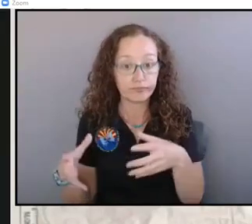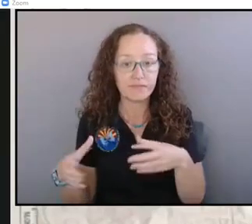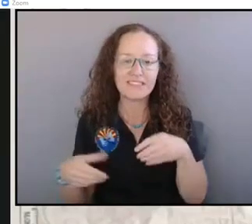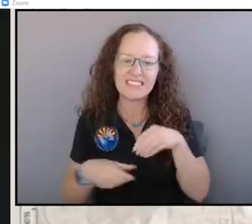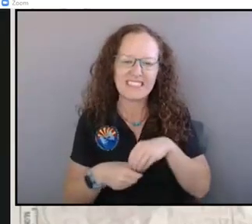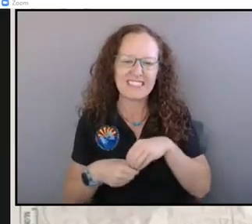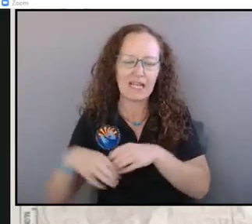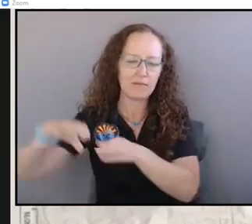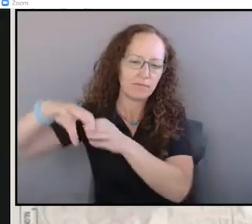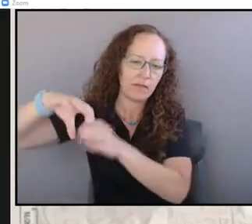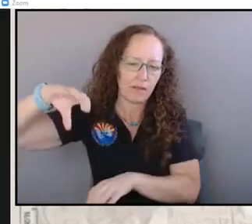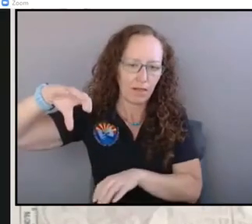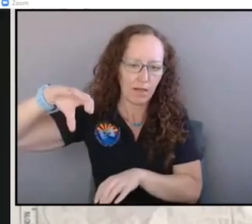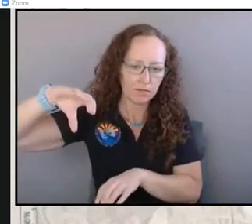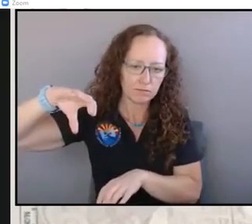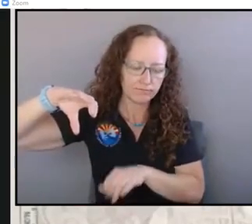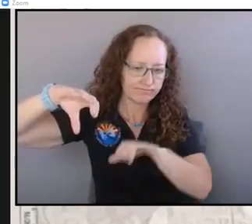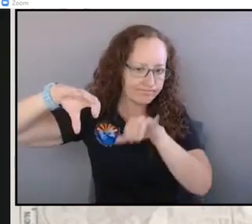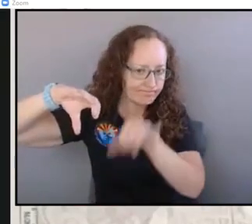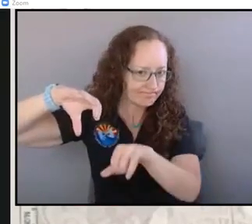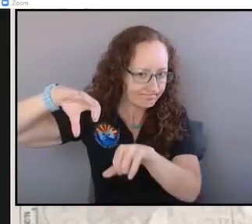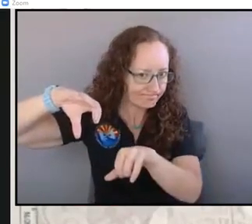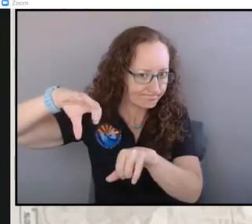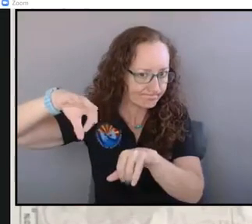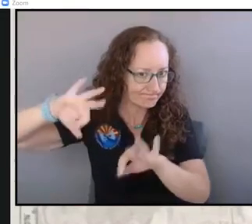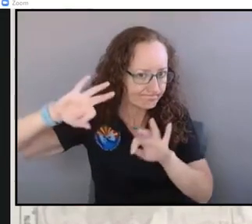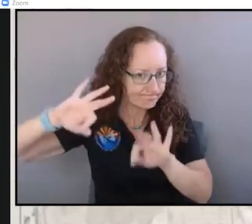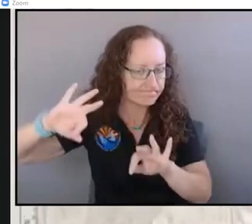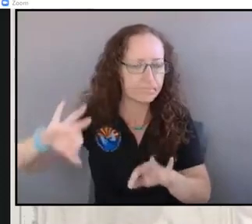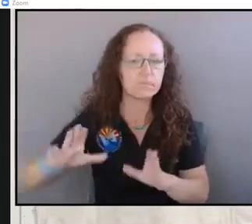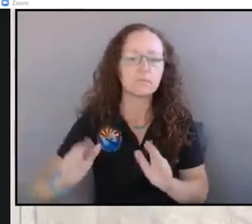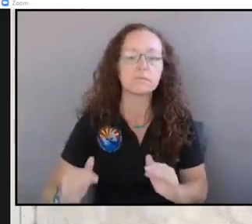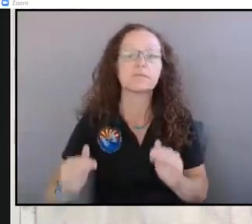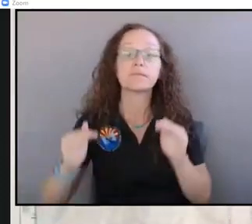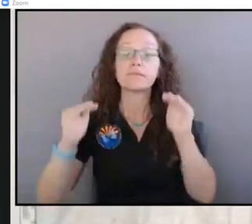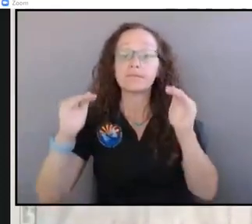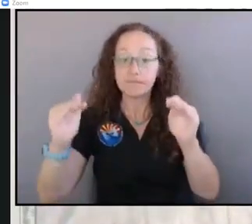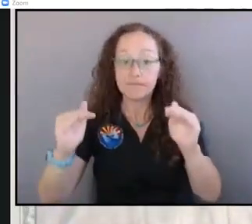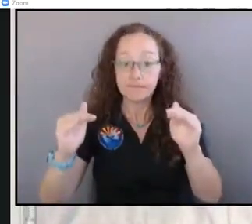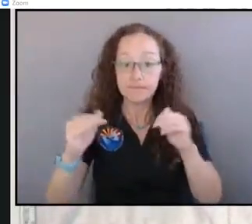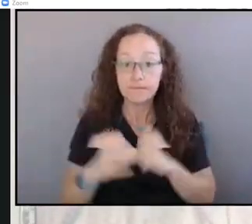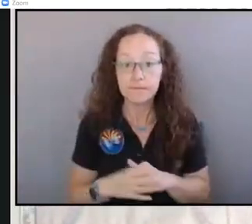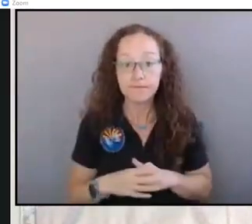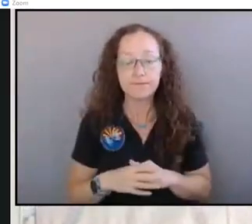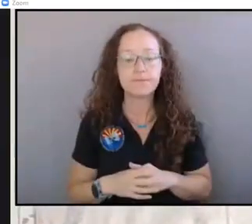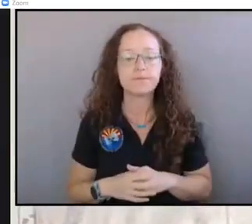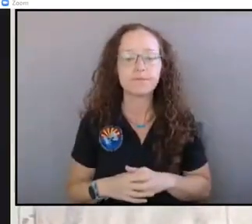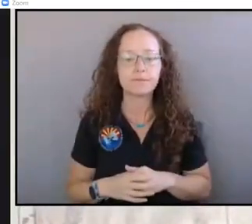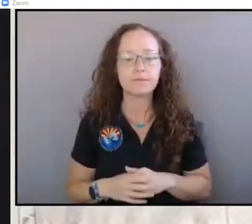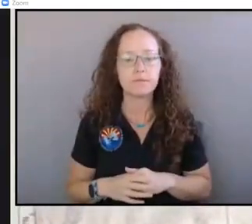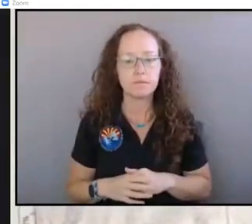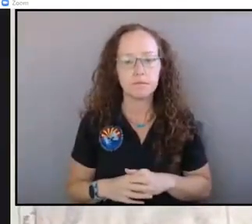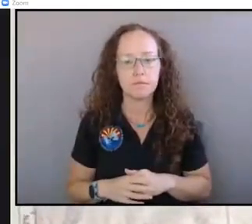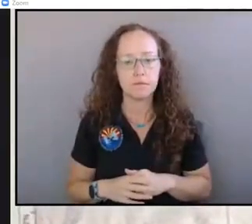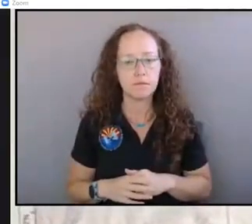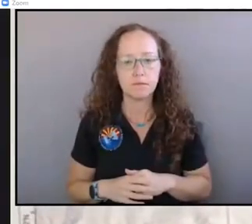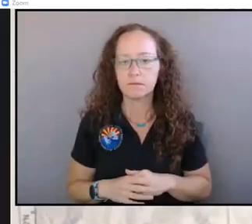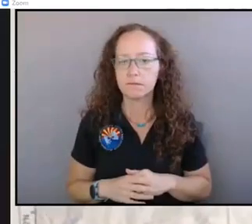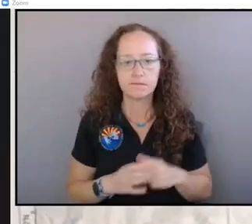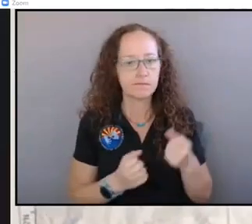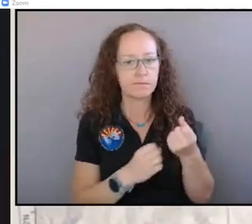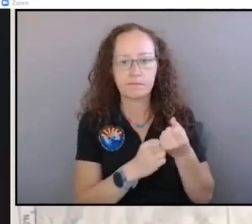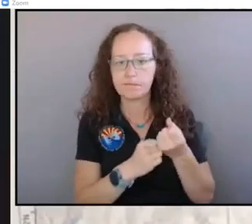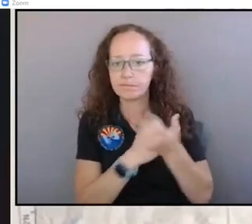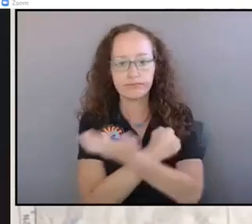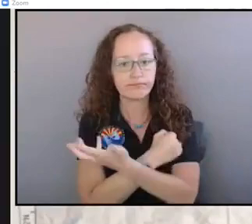there. As we move a little bit further to the north, it never squirted out or came out to the west up